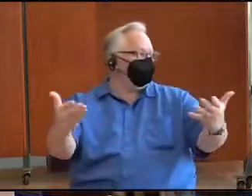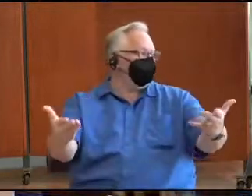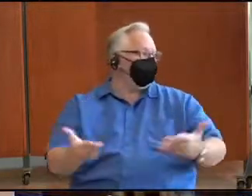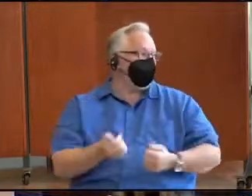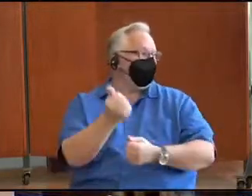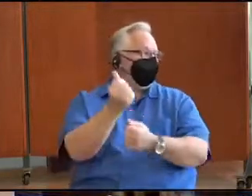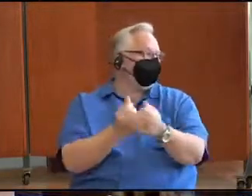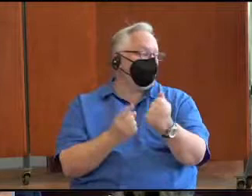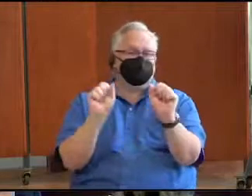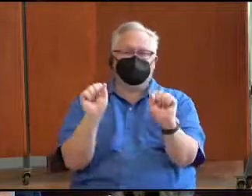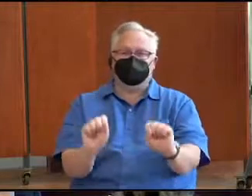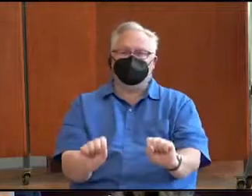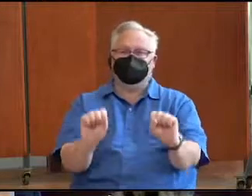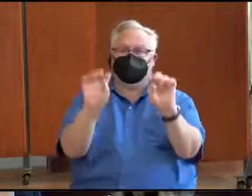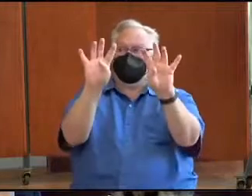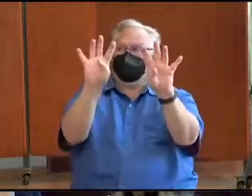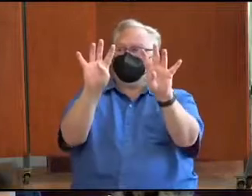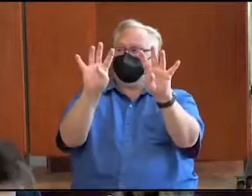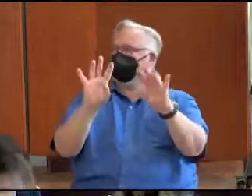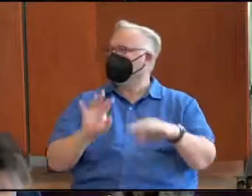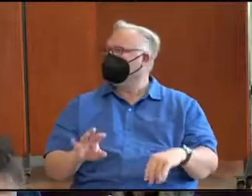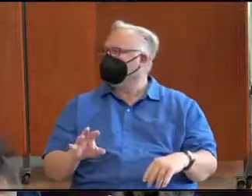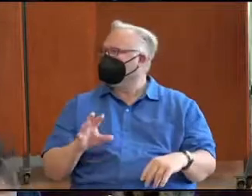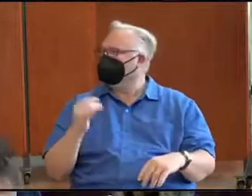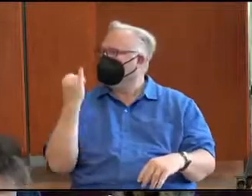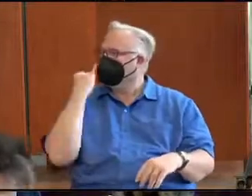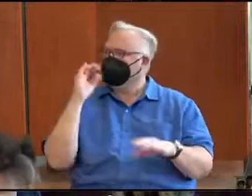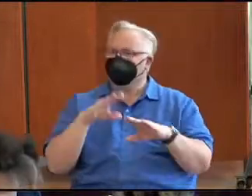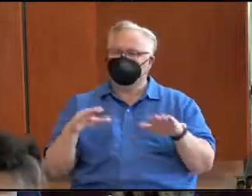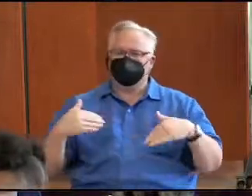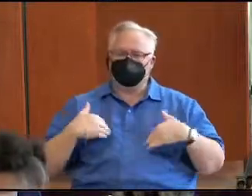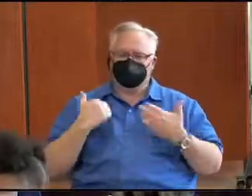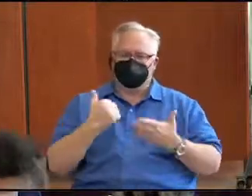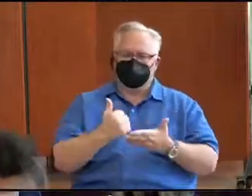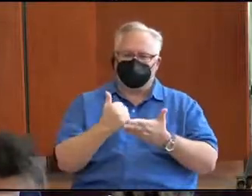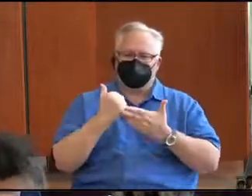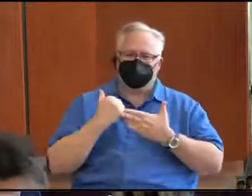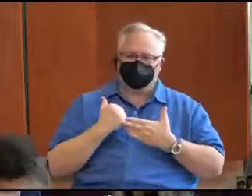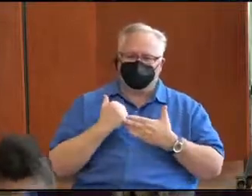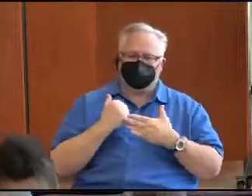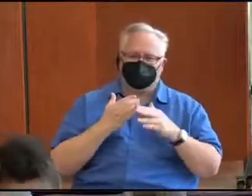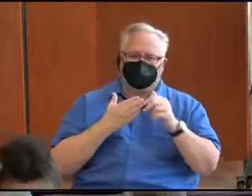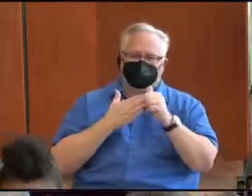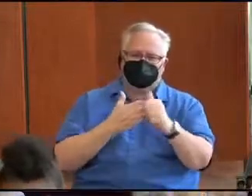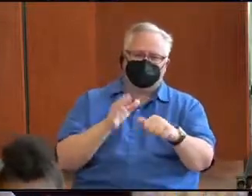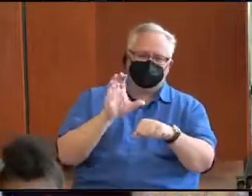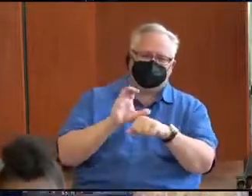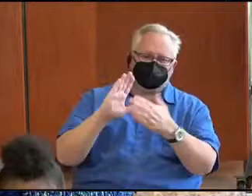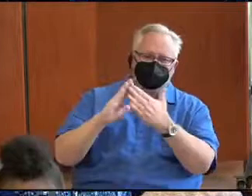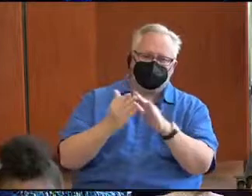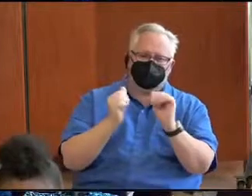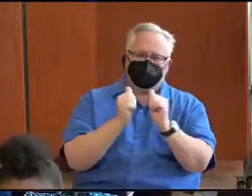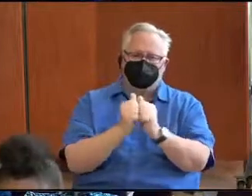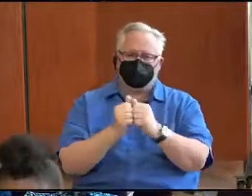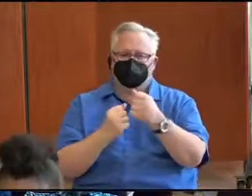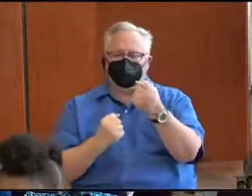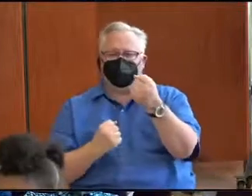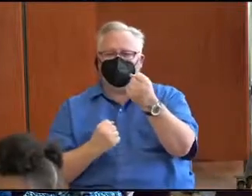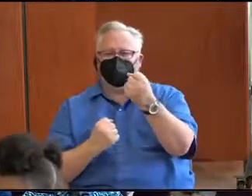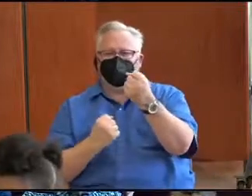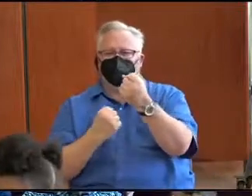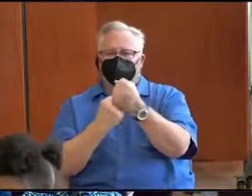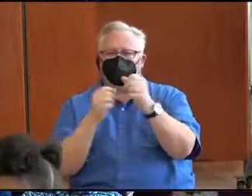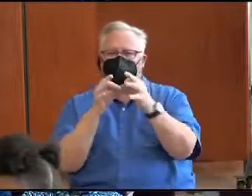to stand up. And if my children and youth would help me lead the congregation in our affirmation, we'll say it